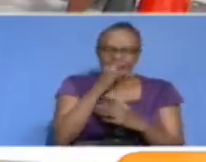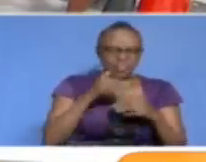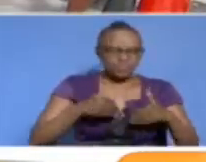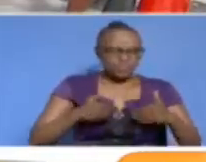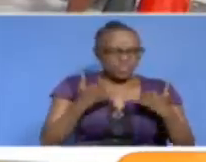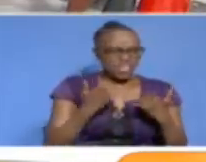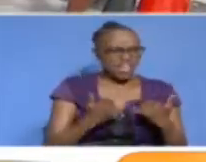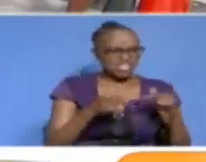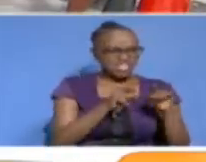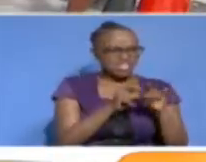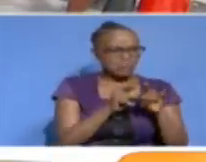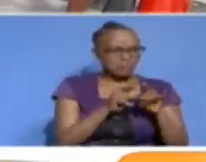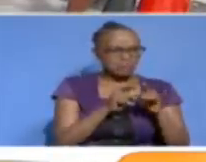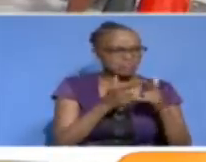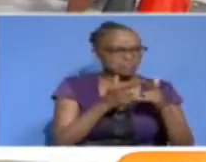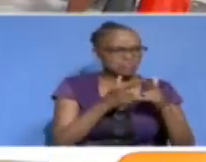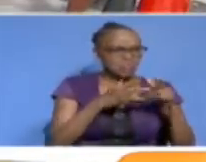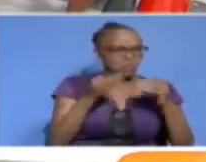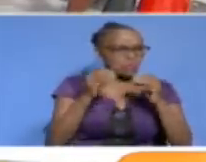young. He has a long way to go.